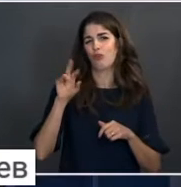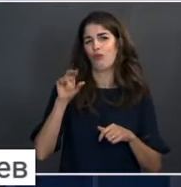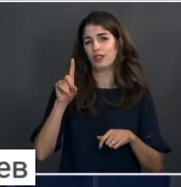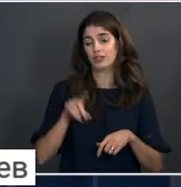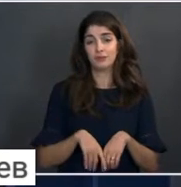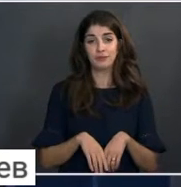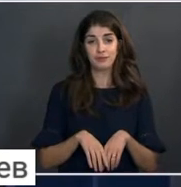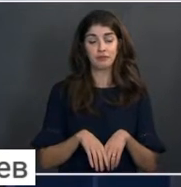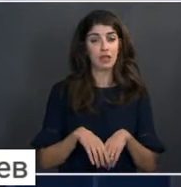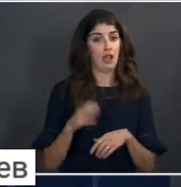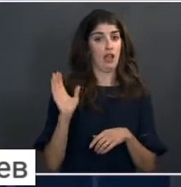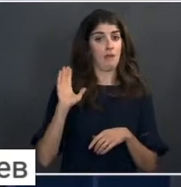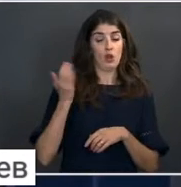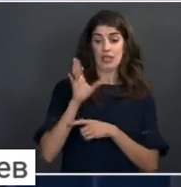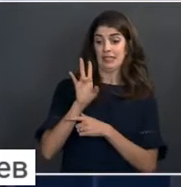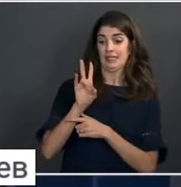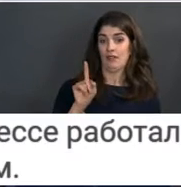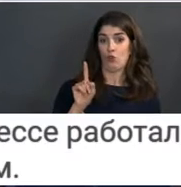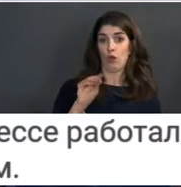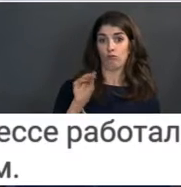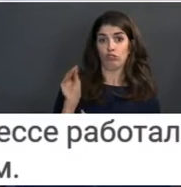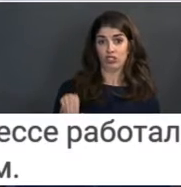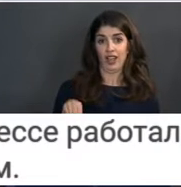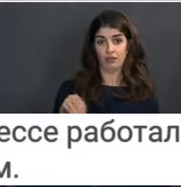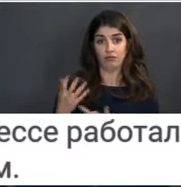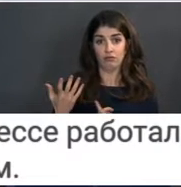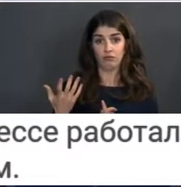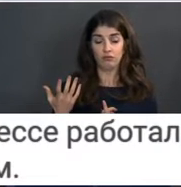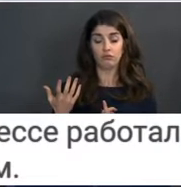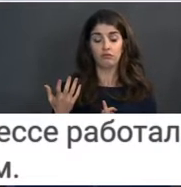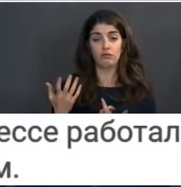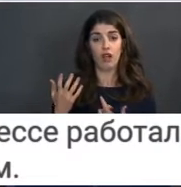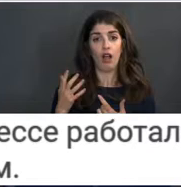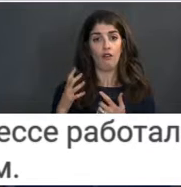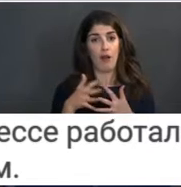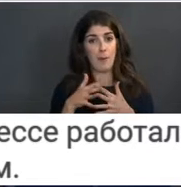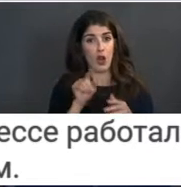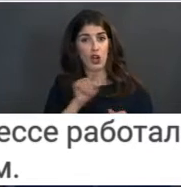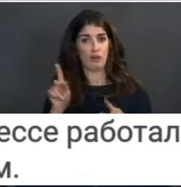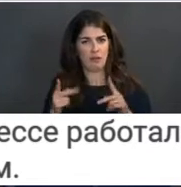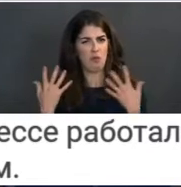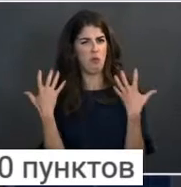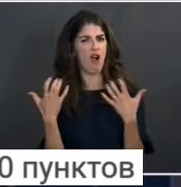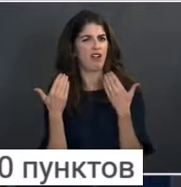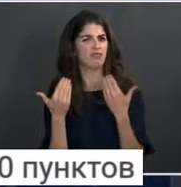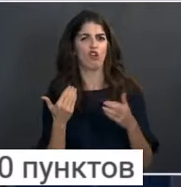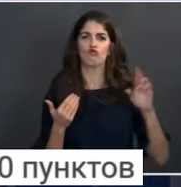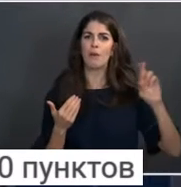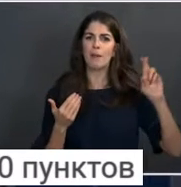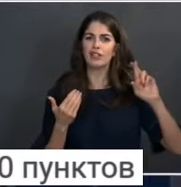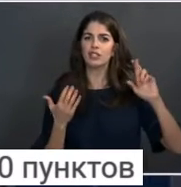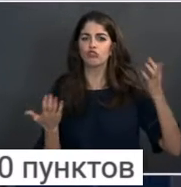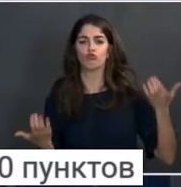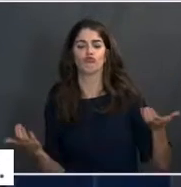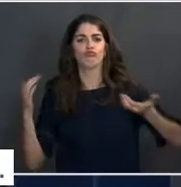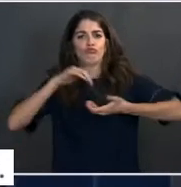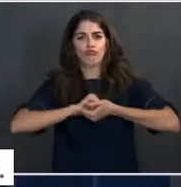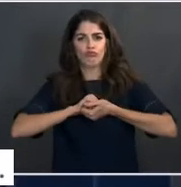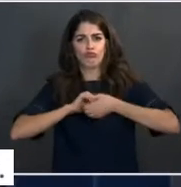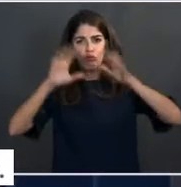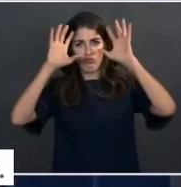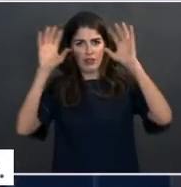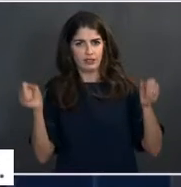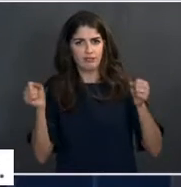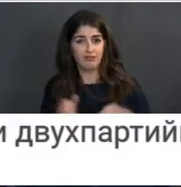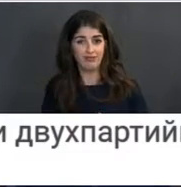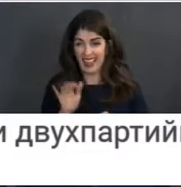Wednesday, 71% of the American people want Republicans in Congress to work with President Biden. That number is up nearly 10 points from right